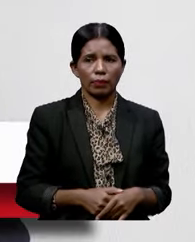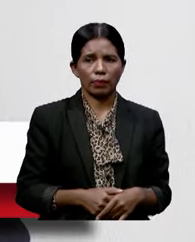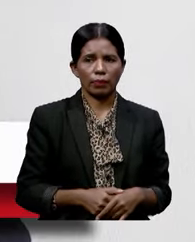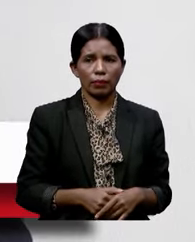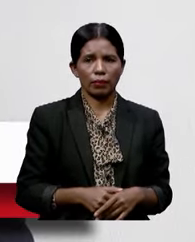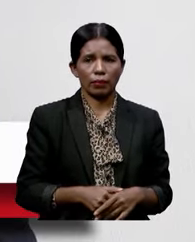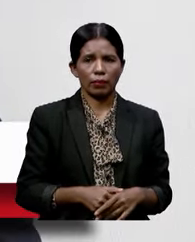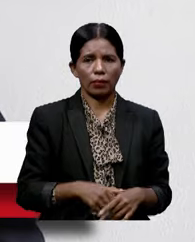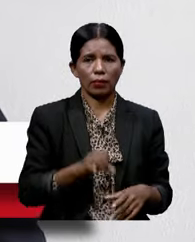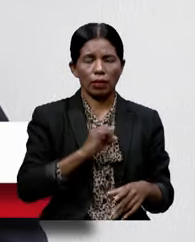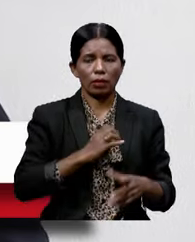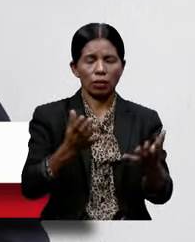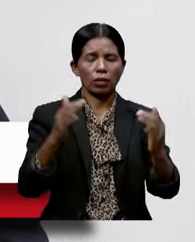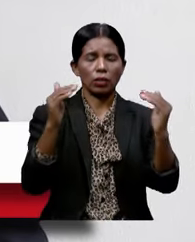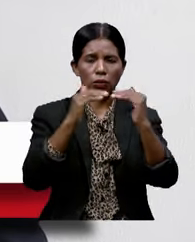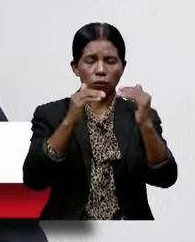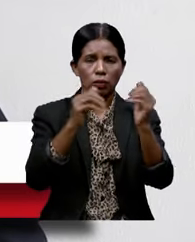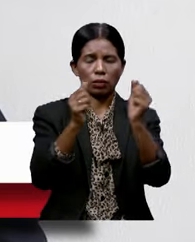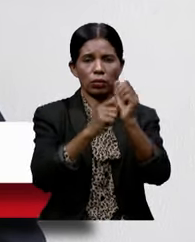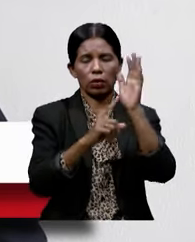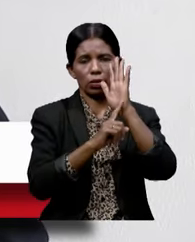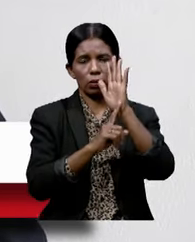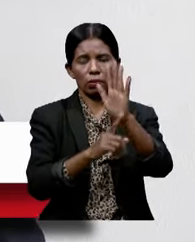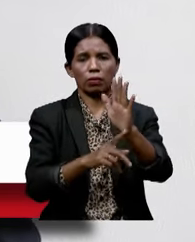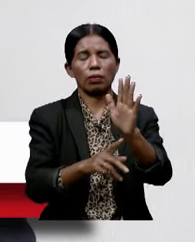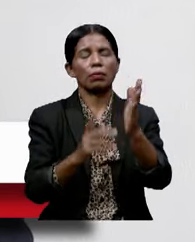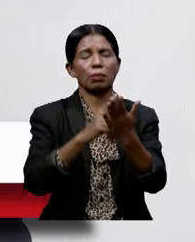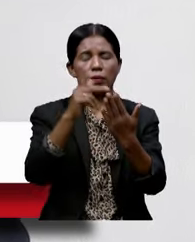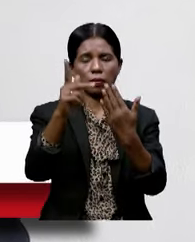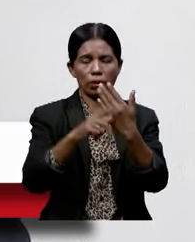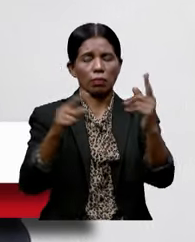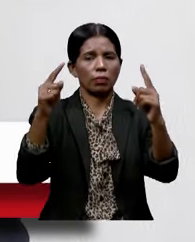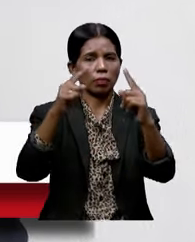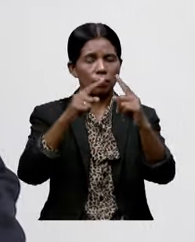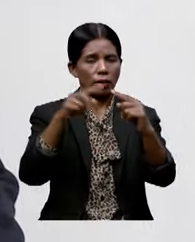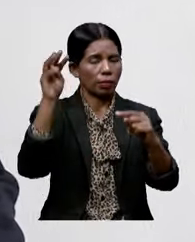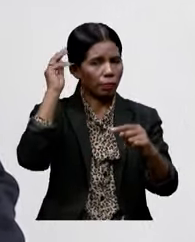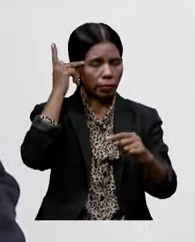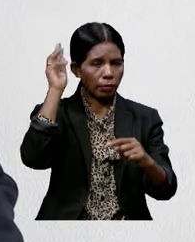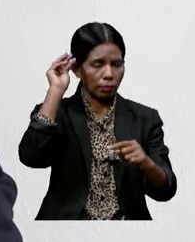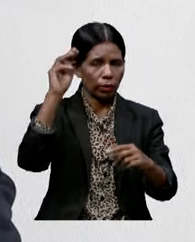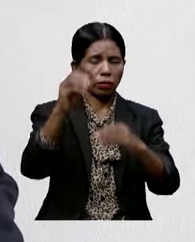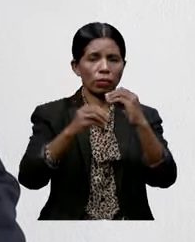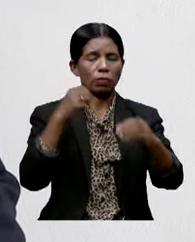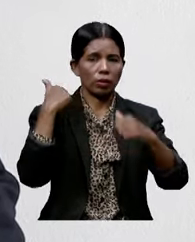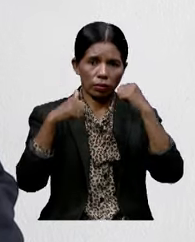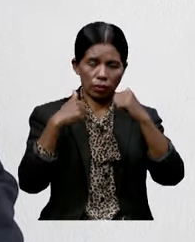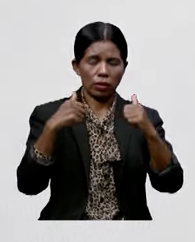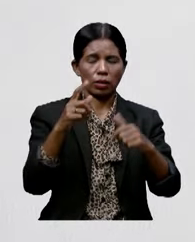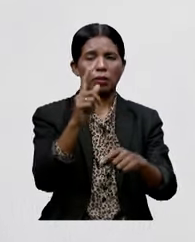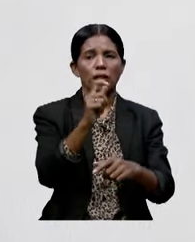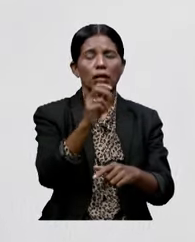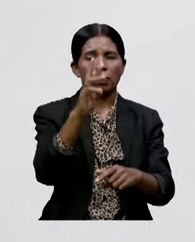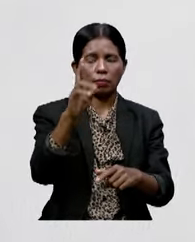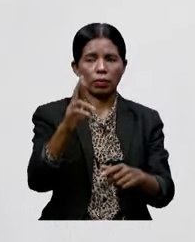have a meeting to report to HLC Prime Minister about the activity of Telemor during 12 years in Timor-Leste.